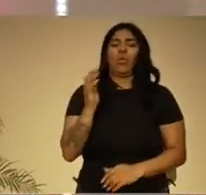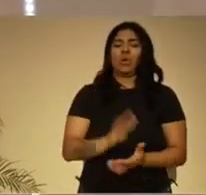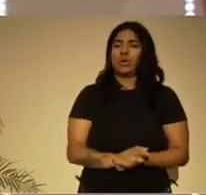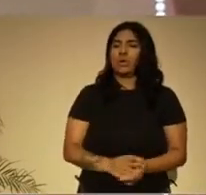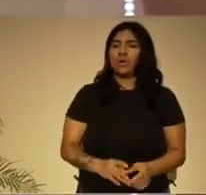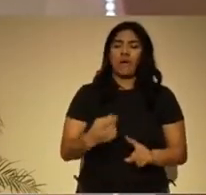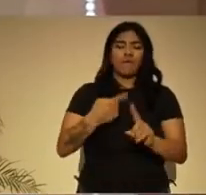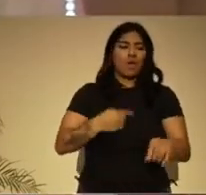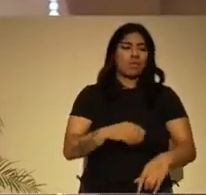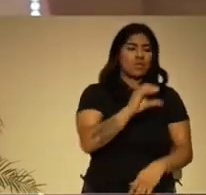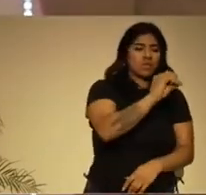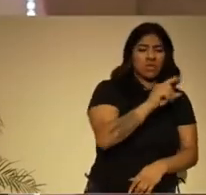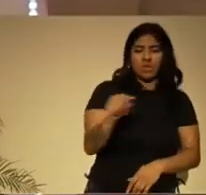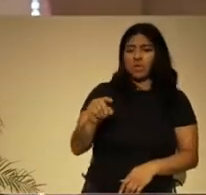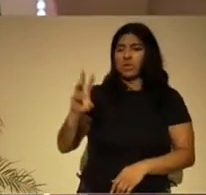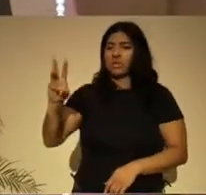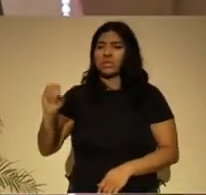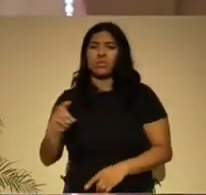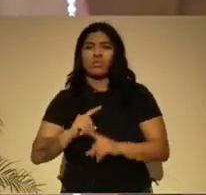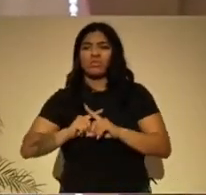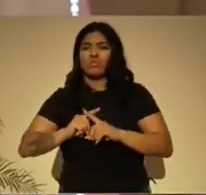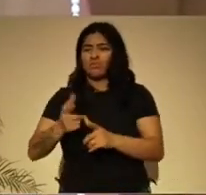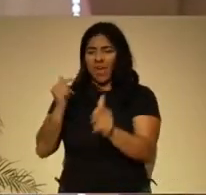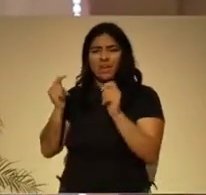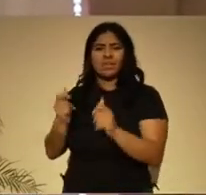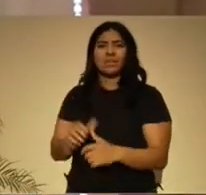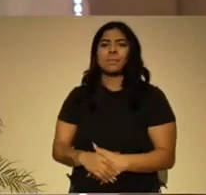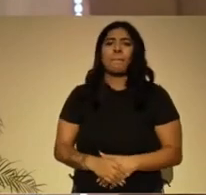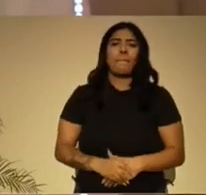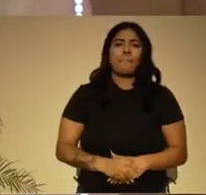went so quickly from 0 to 60.